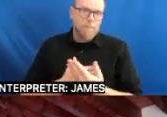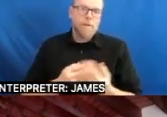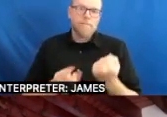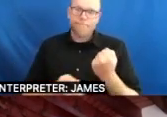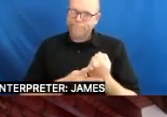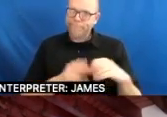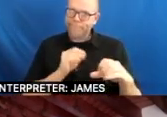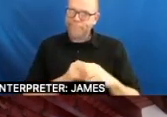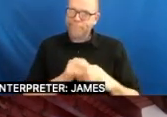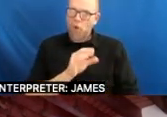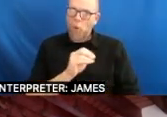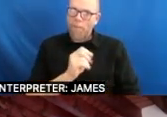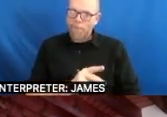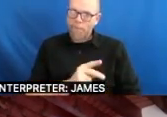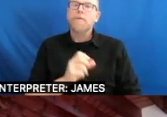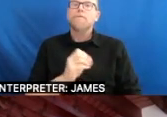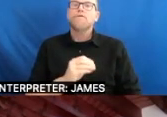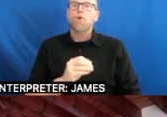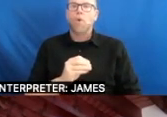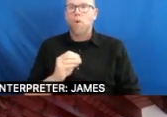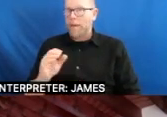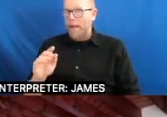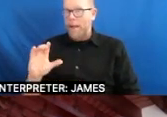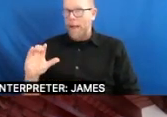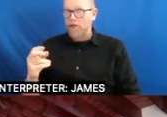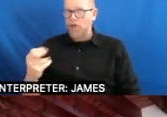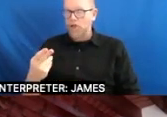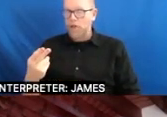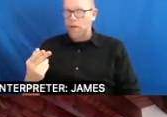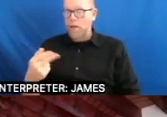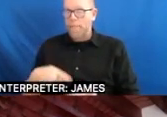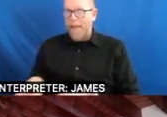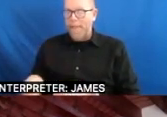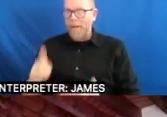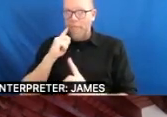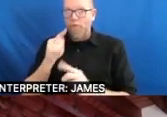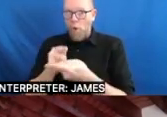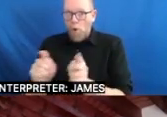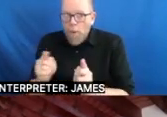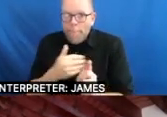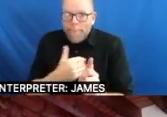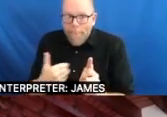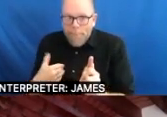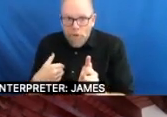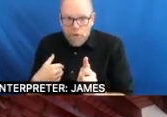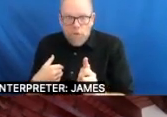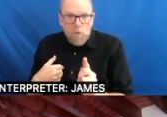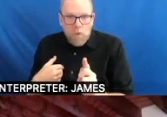retained in the co-op. And so that cash payment to the members of the co-op is going to